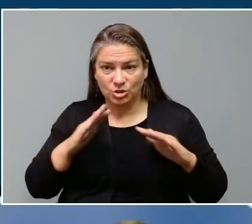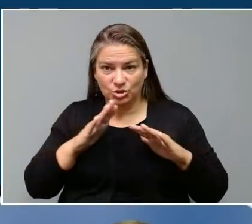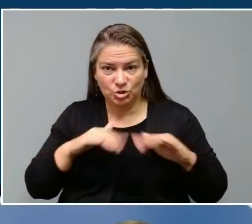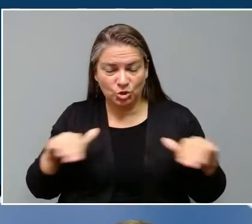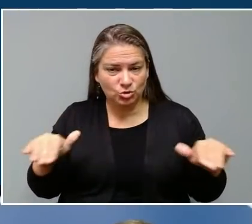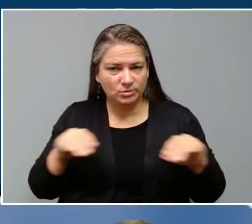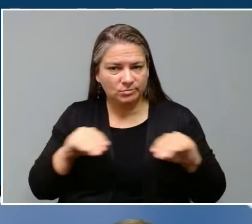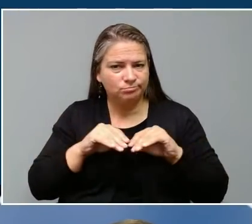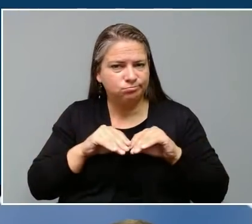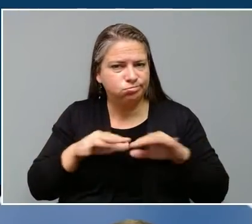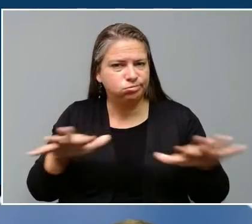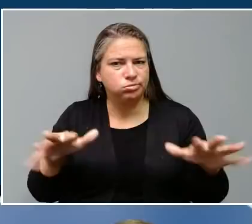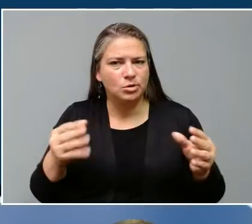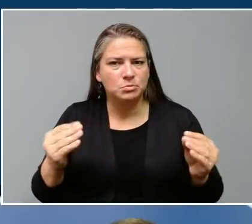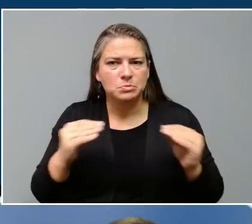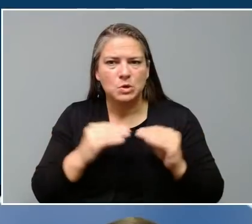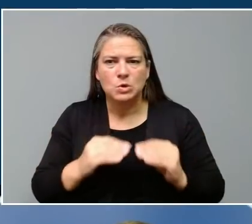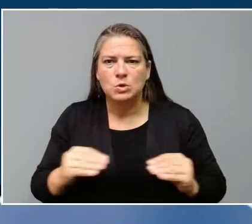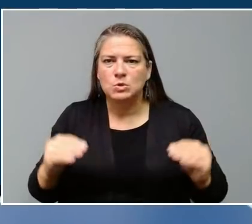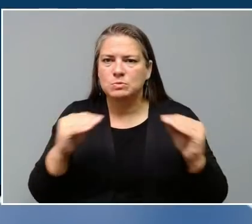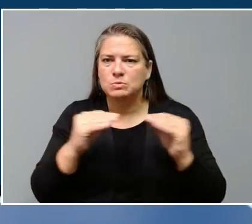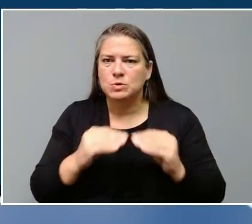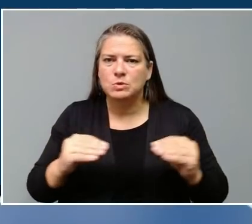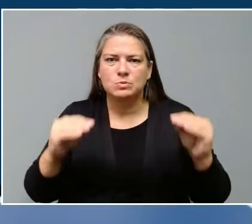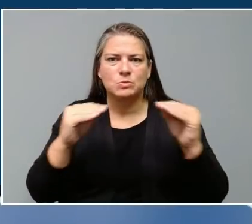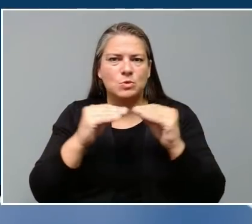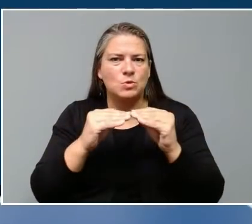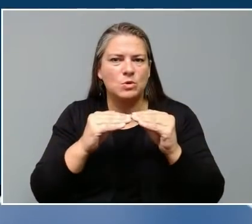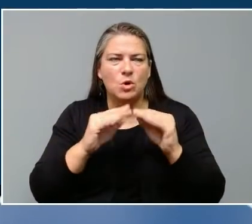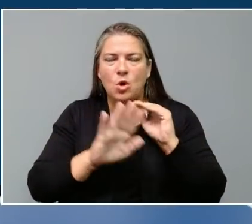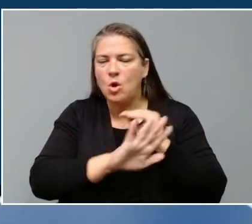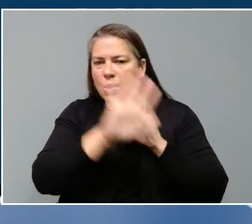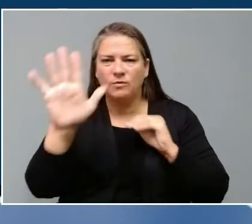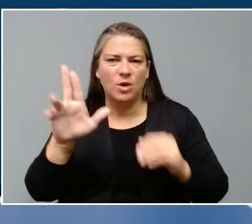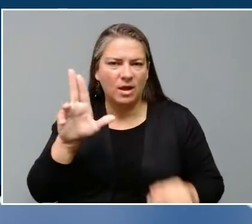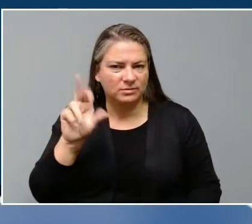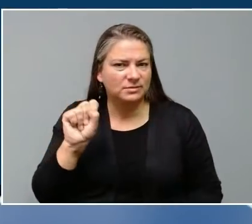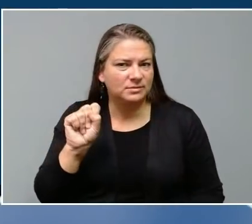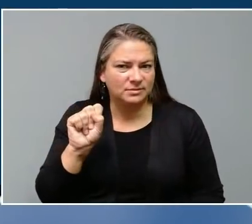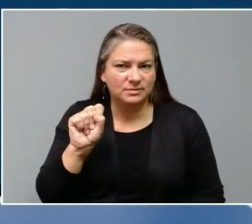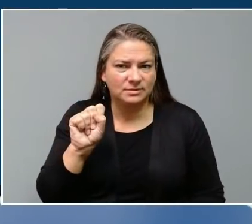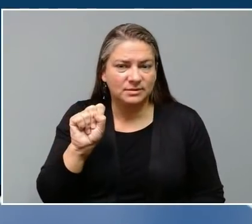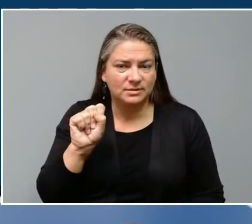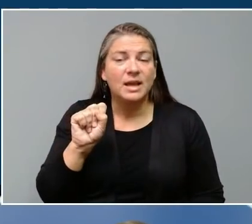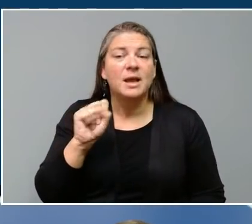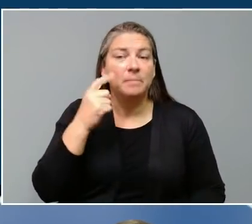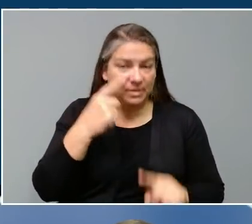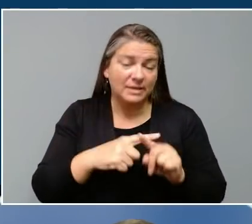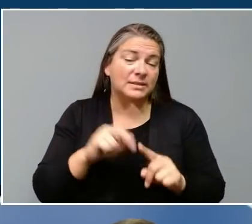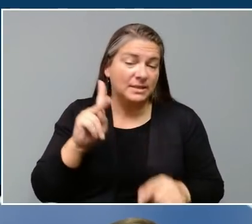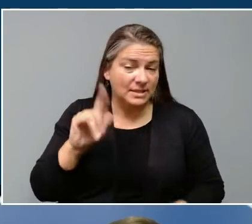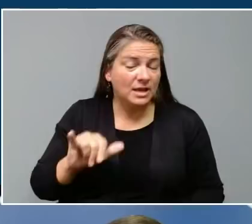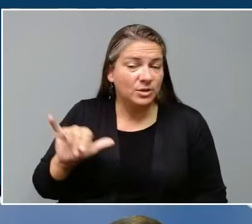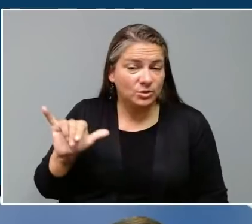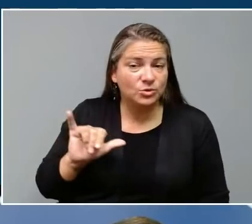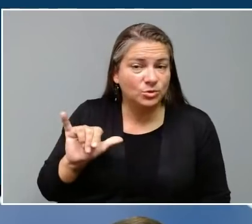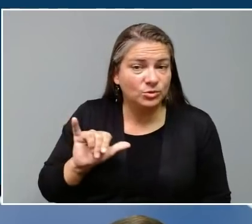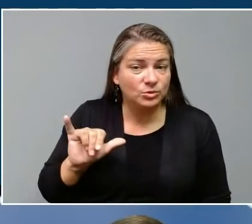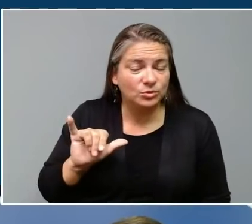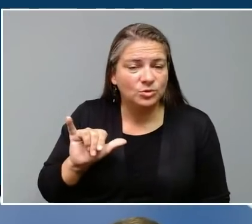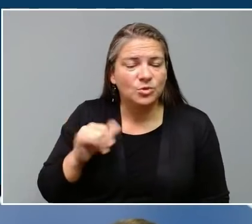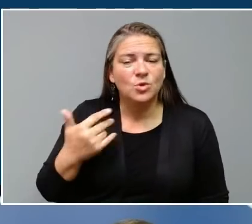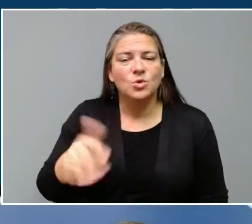ever thought that we would see. That's nationwide, and that's in Kentucky. I mean, this is a